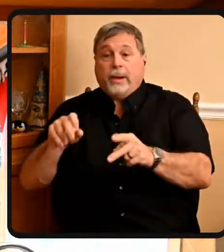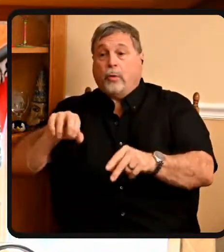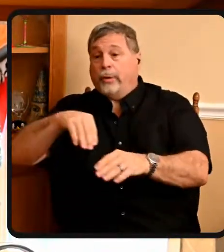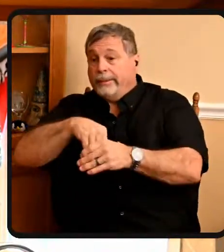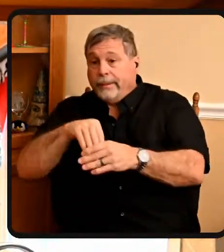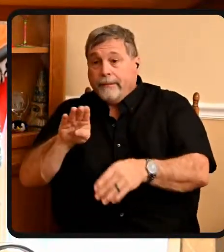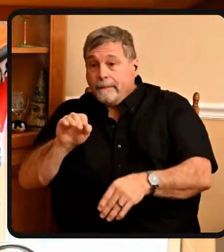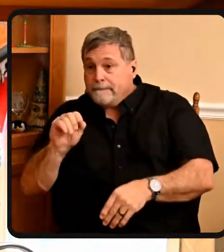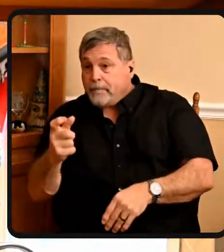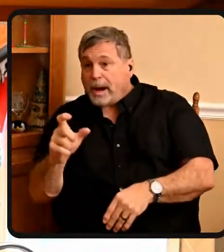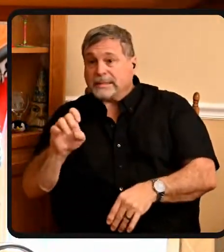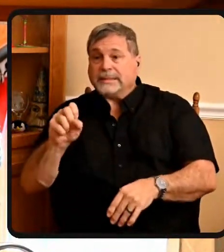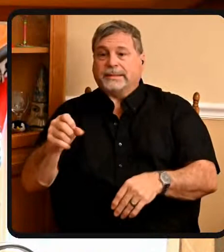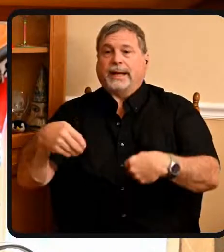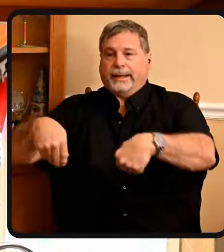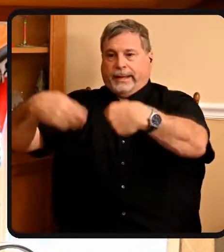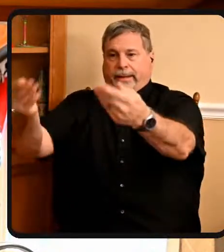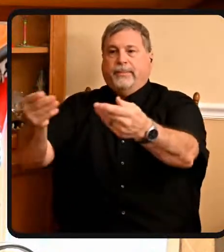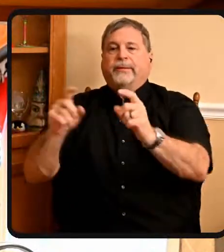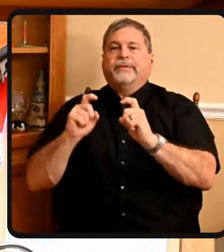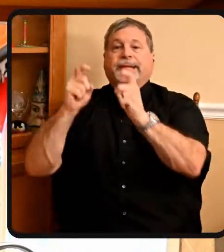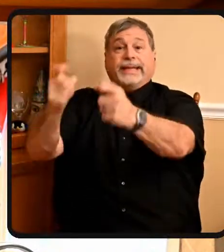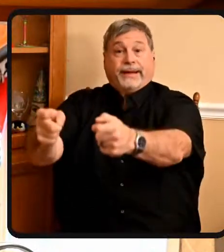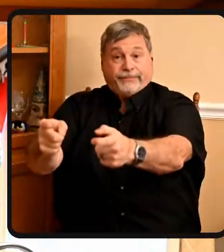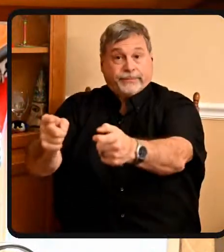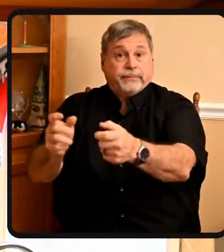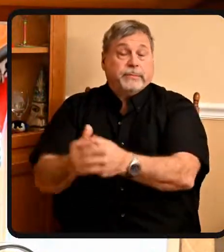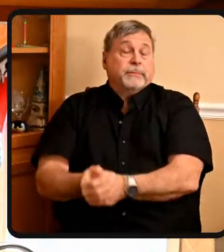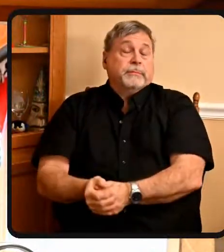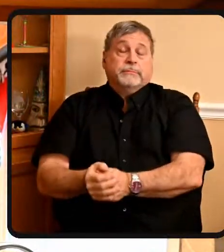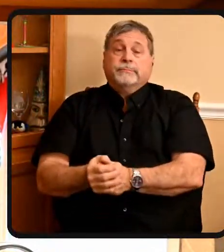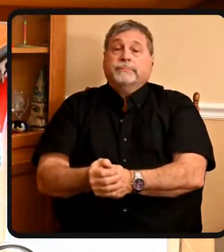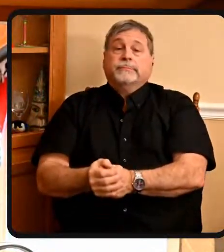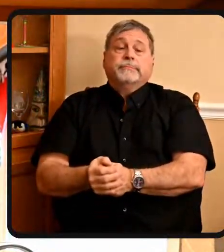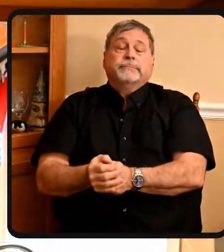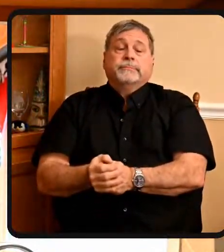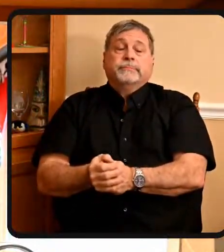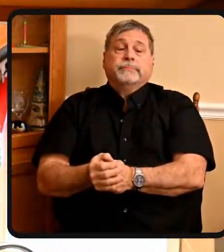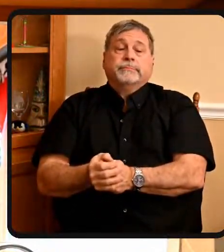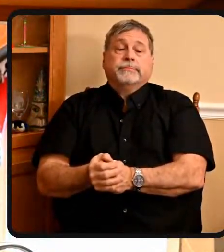plate, put them in boxes. I give them away as gifts.